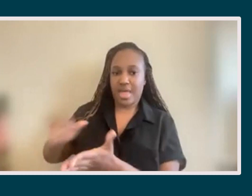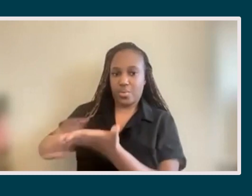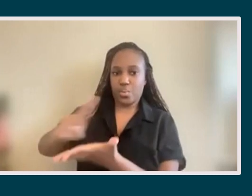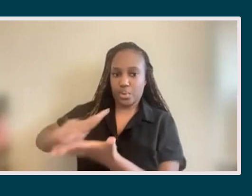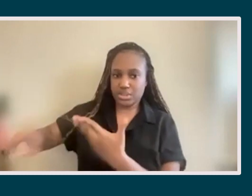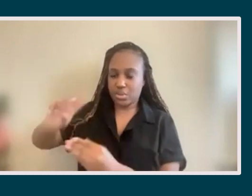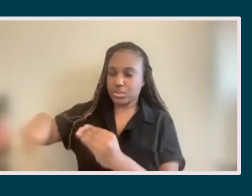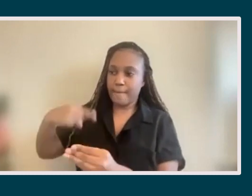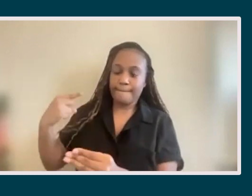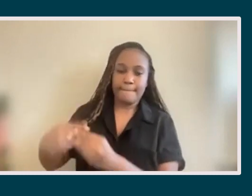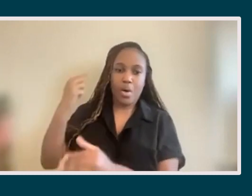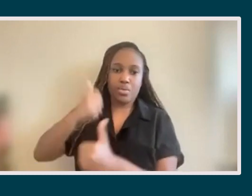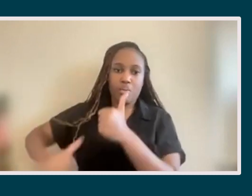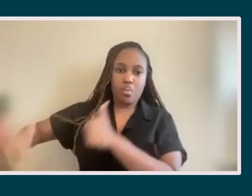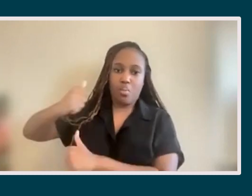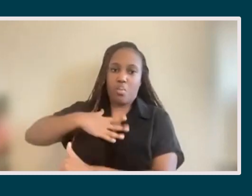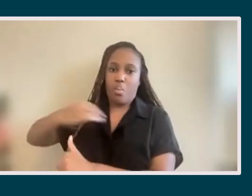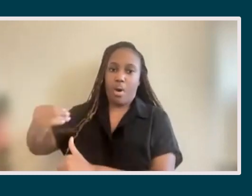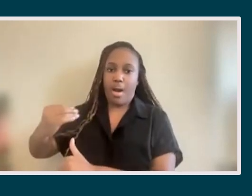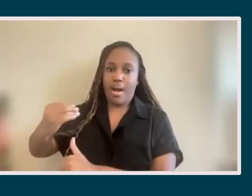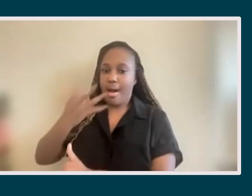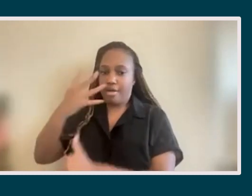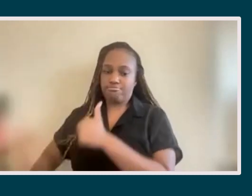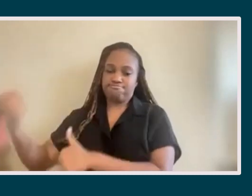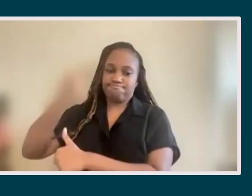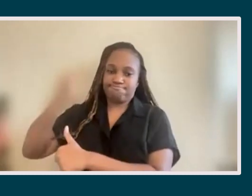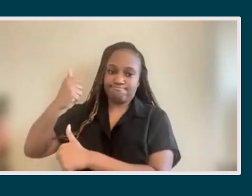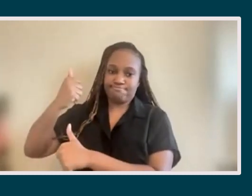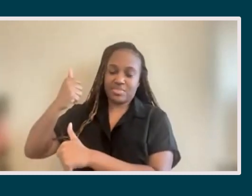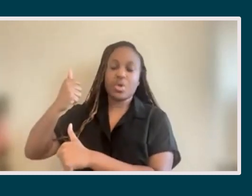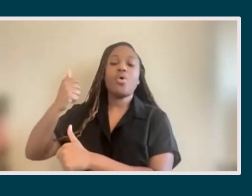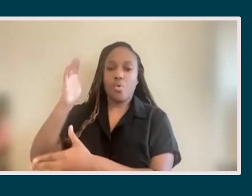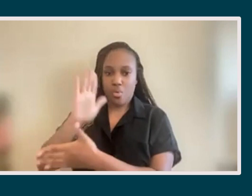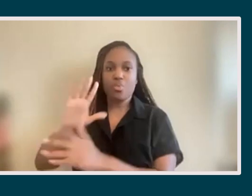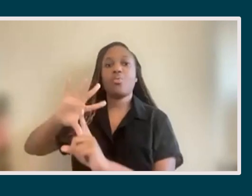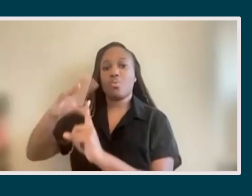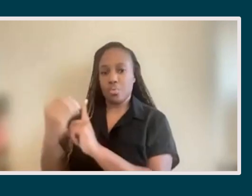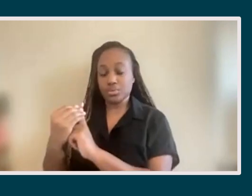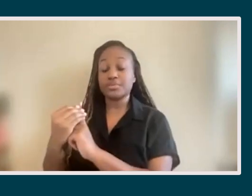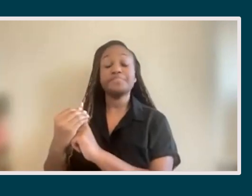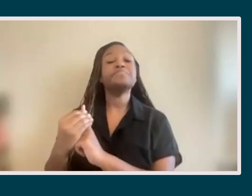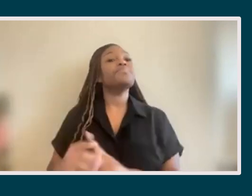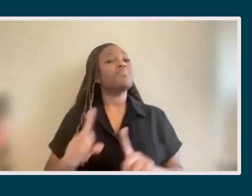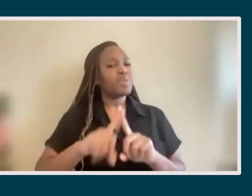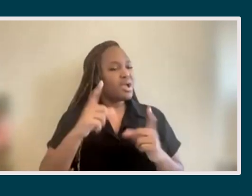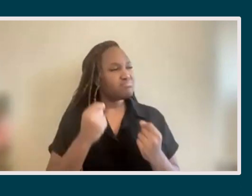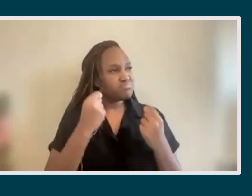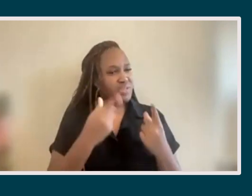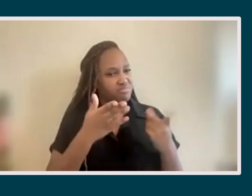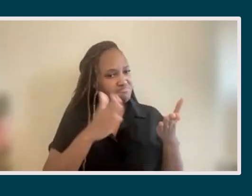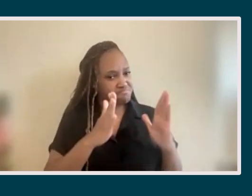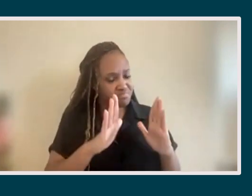dominant cultural norms of Western society. But I'm listening to you, Laura, and I guess I want to turn this